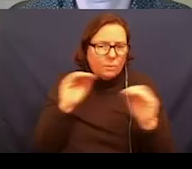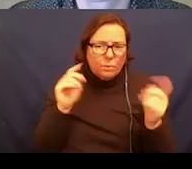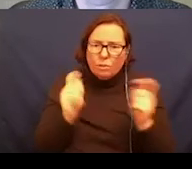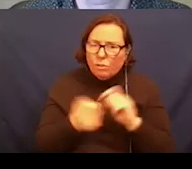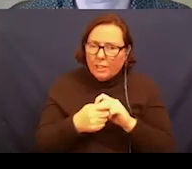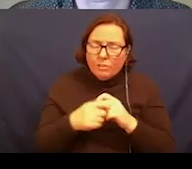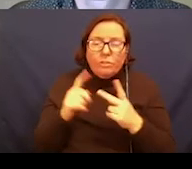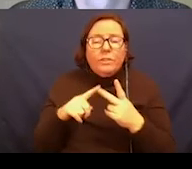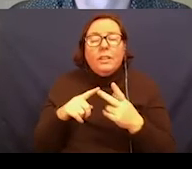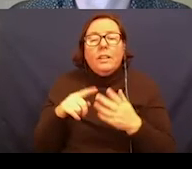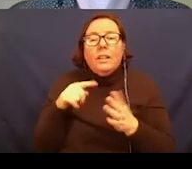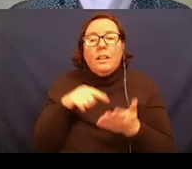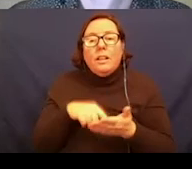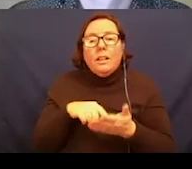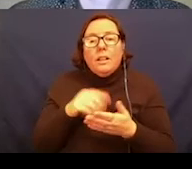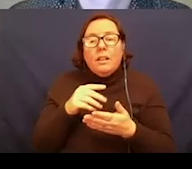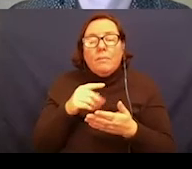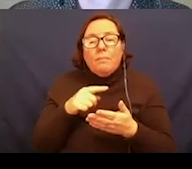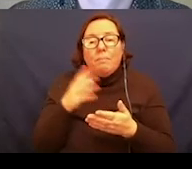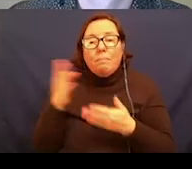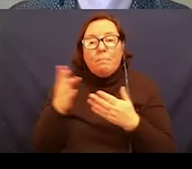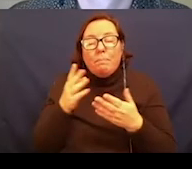budget billing plans,